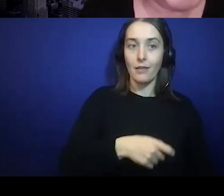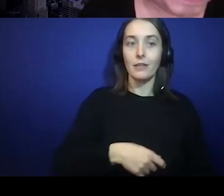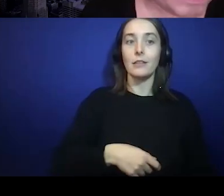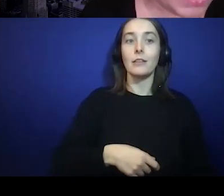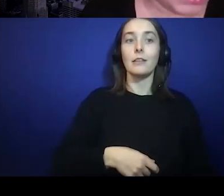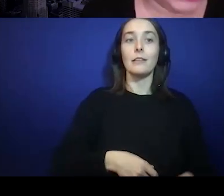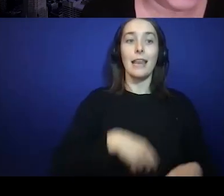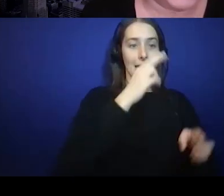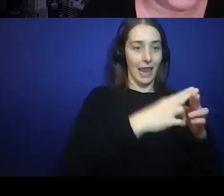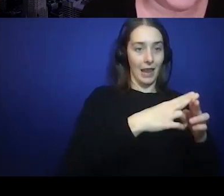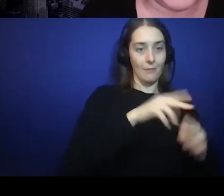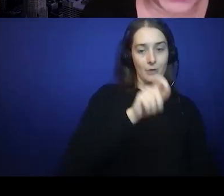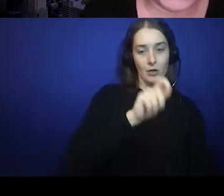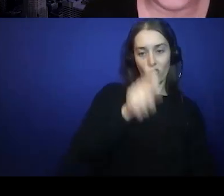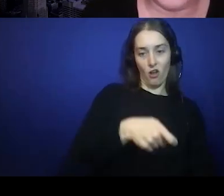names.